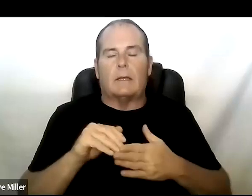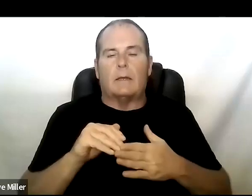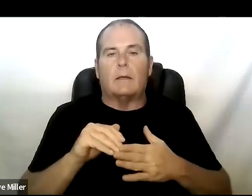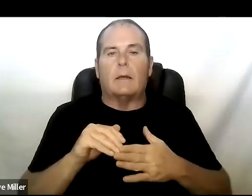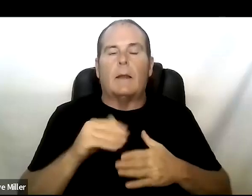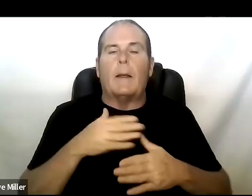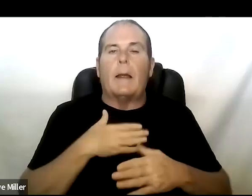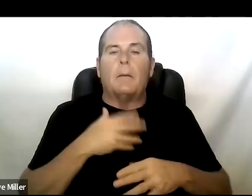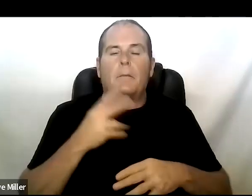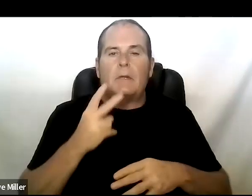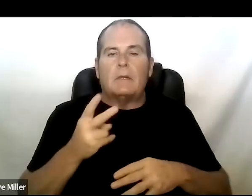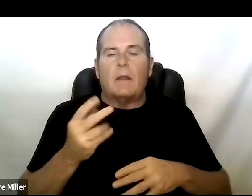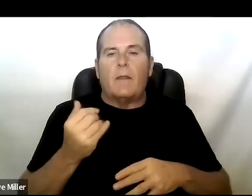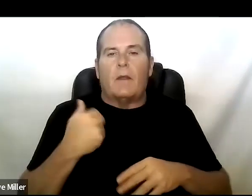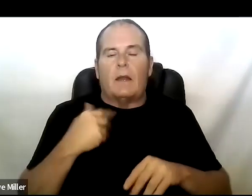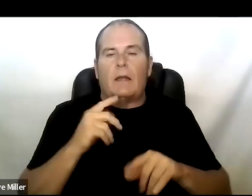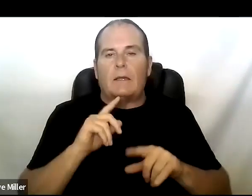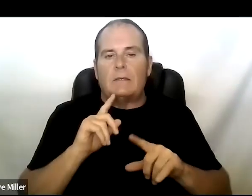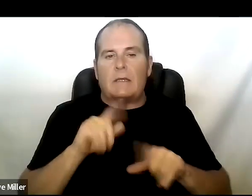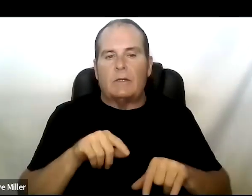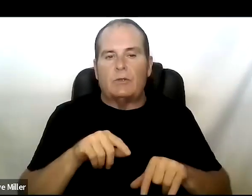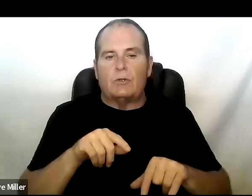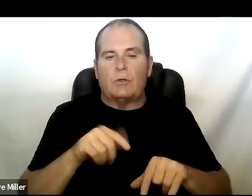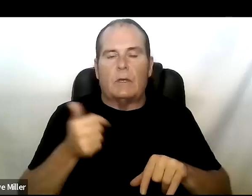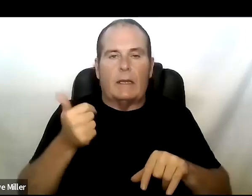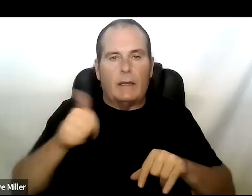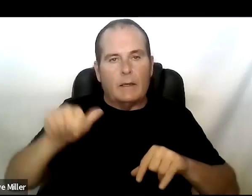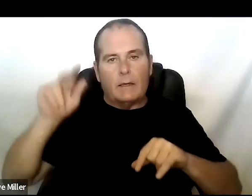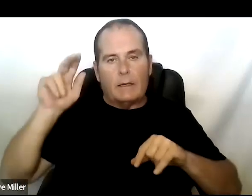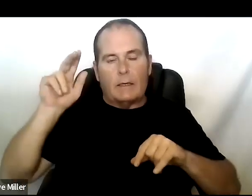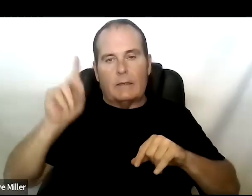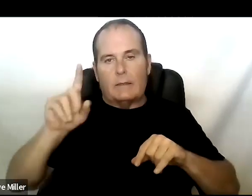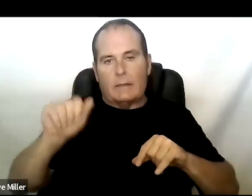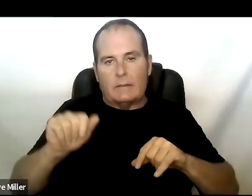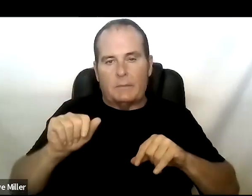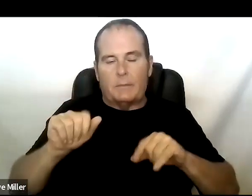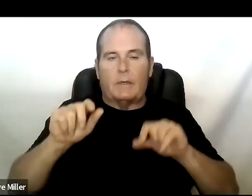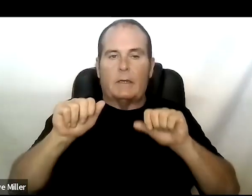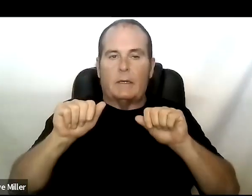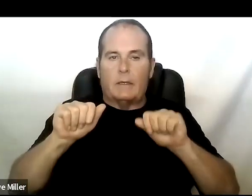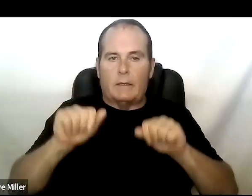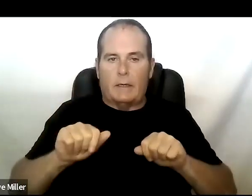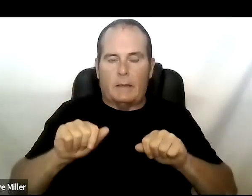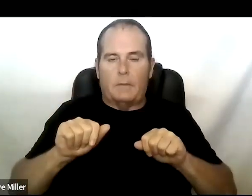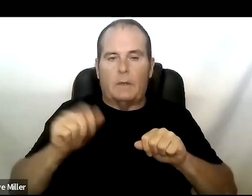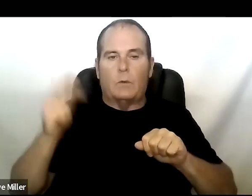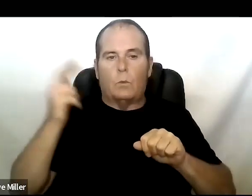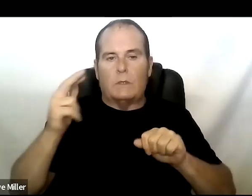please see the last answer. Any disability can be